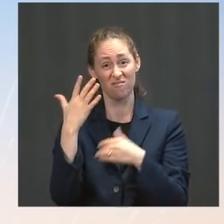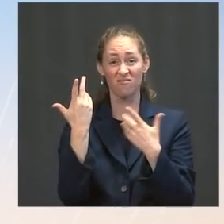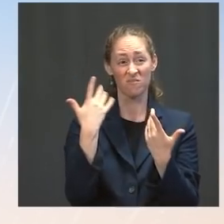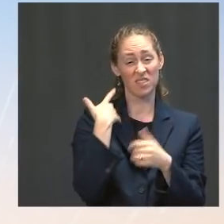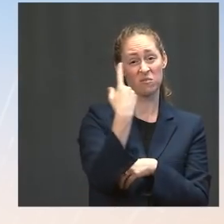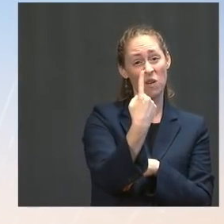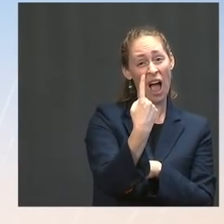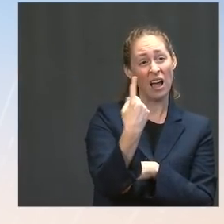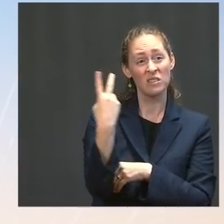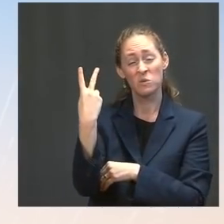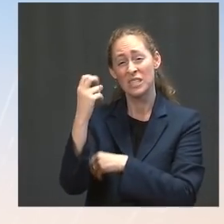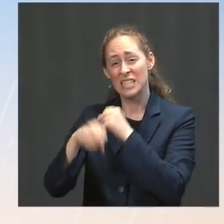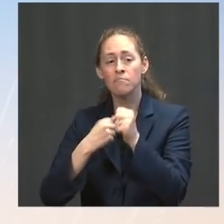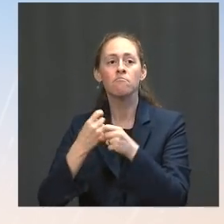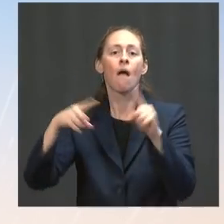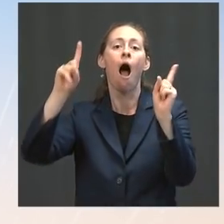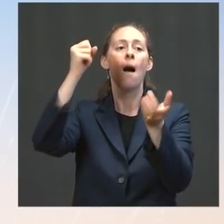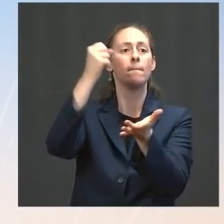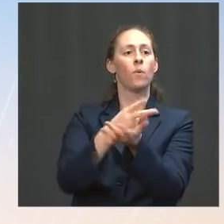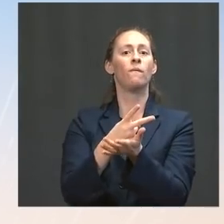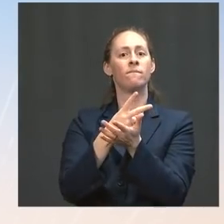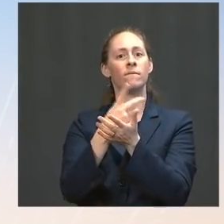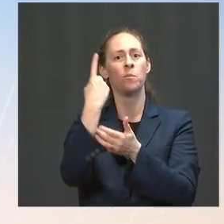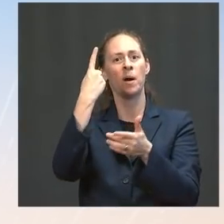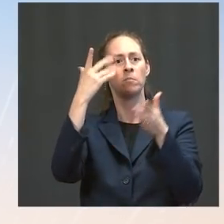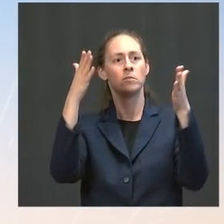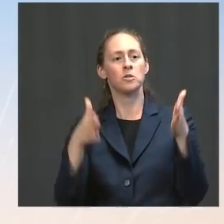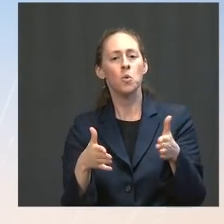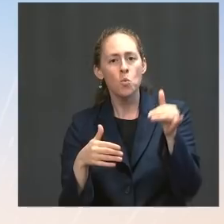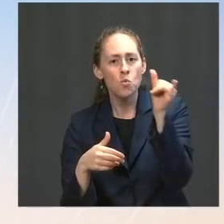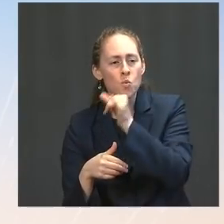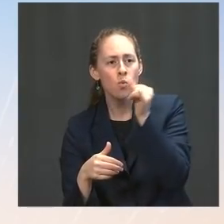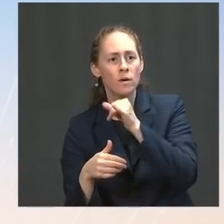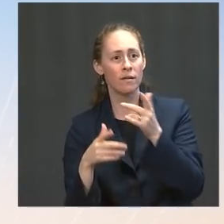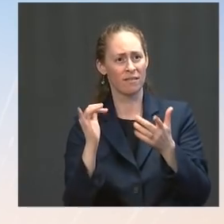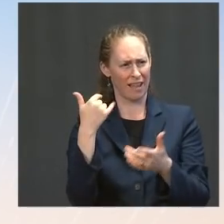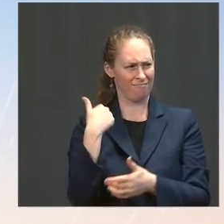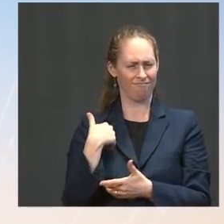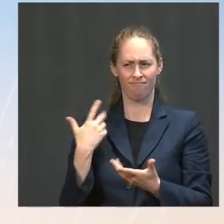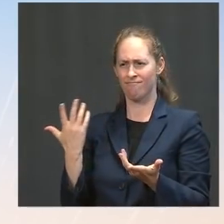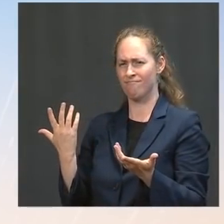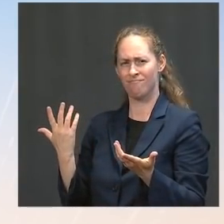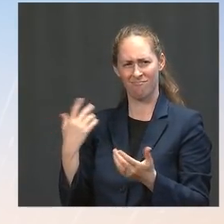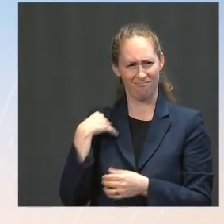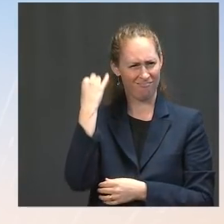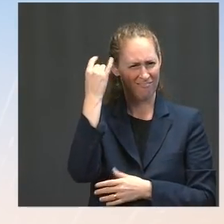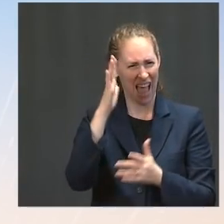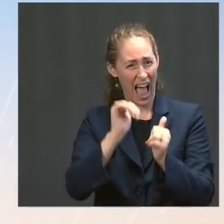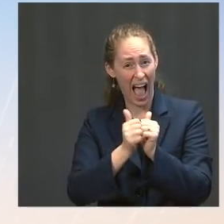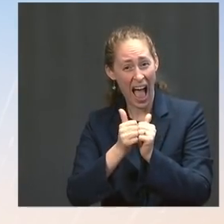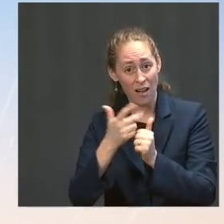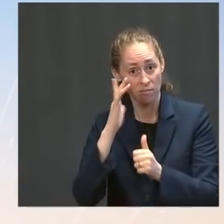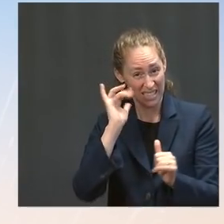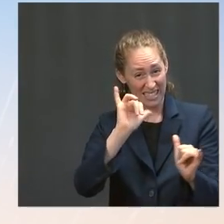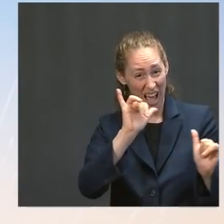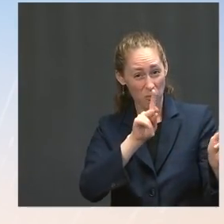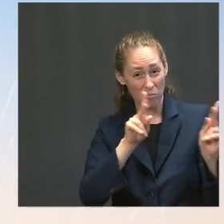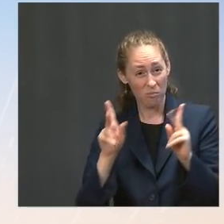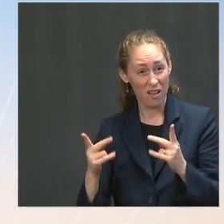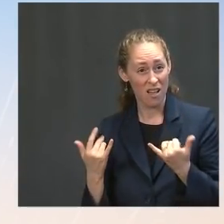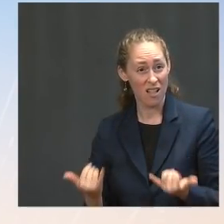our commitment to the incredibly brave women and leaders and population